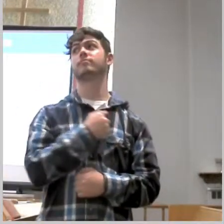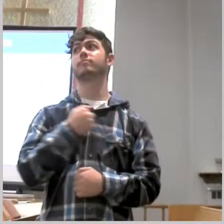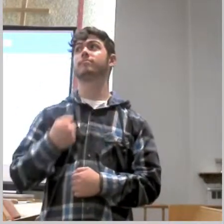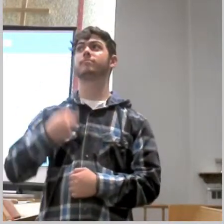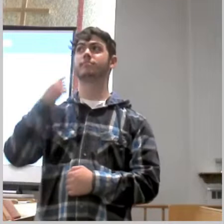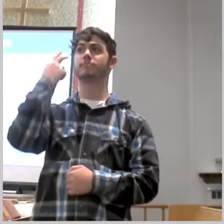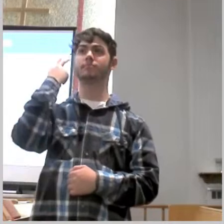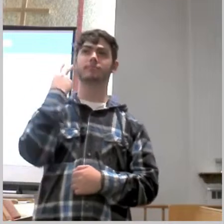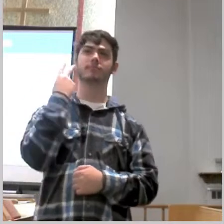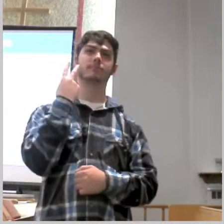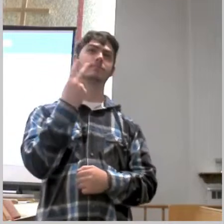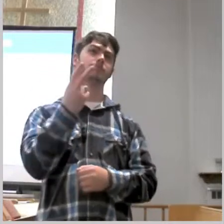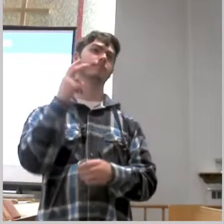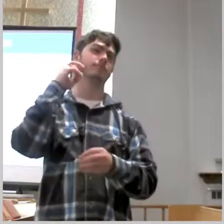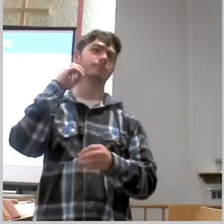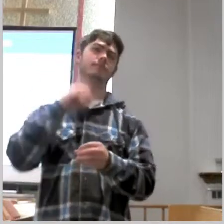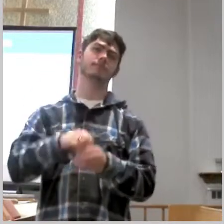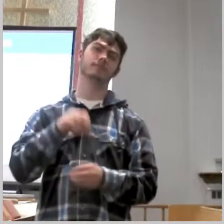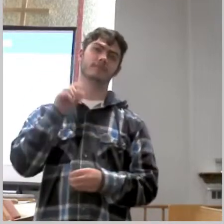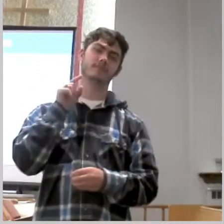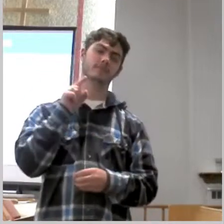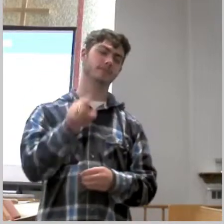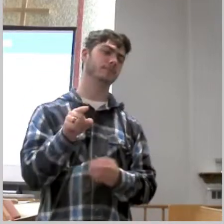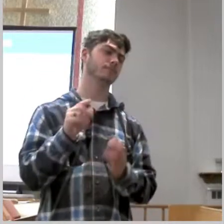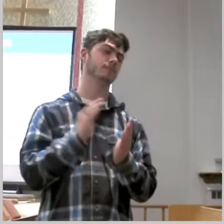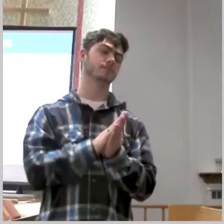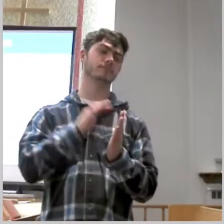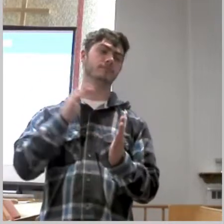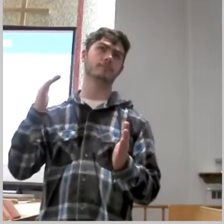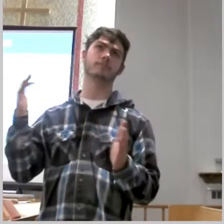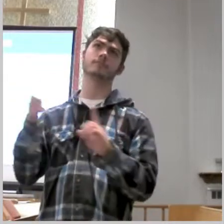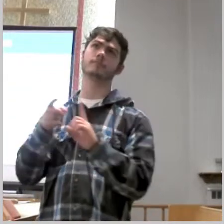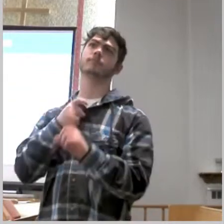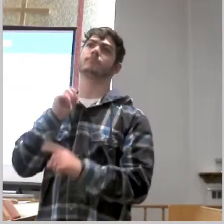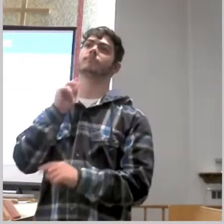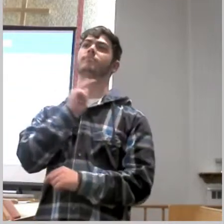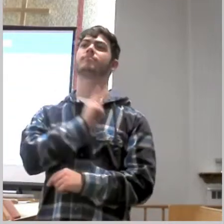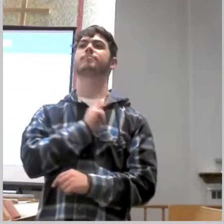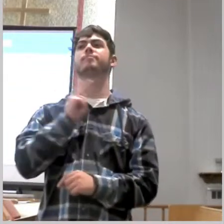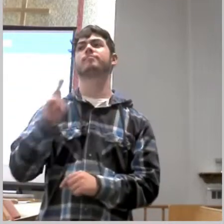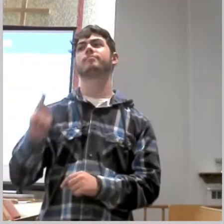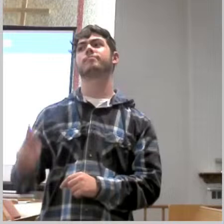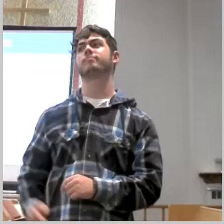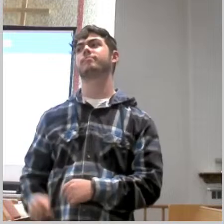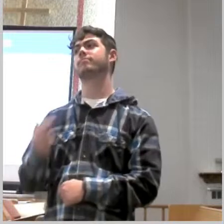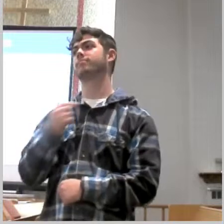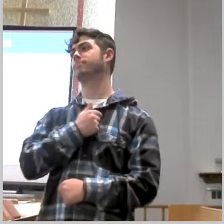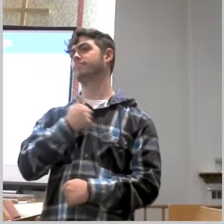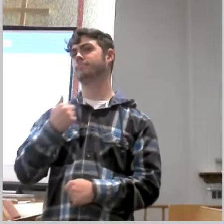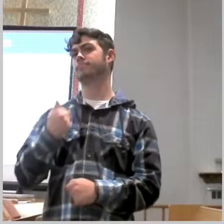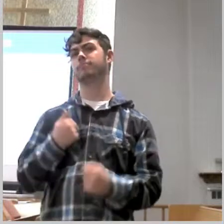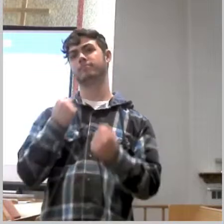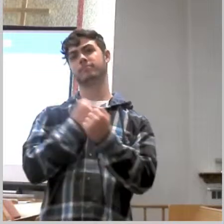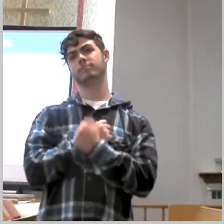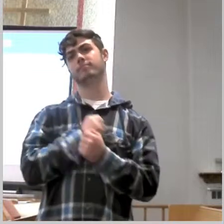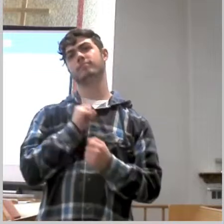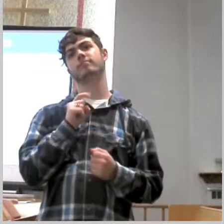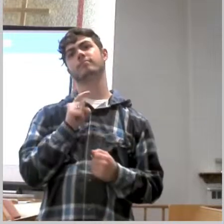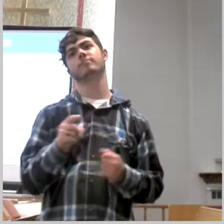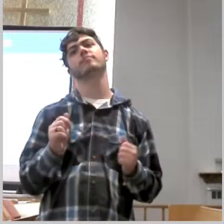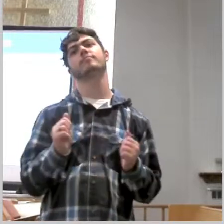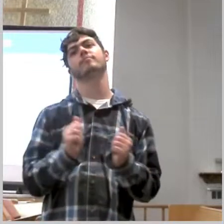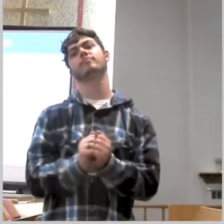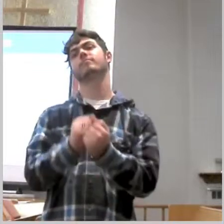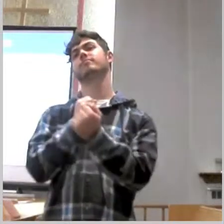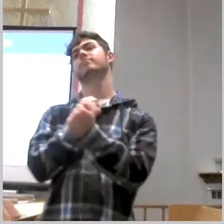Lord. We see in you the glory of our King, and we love you